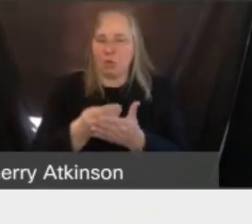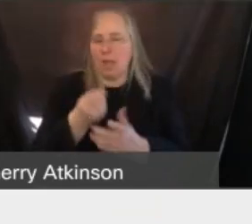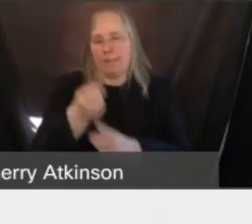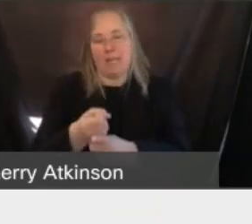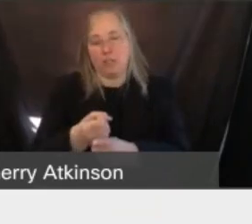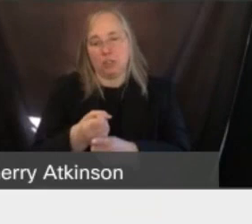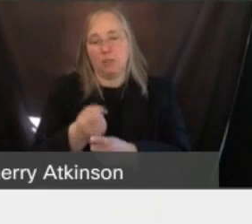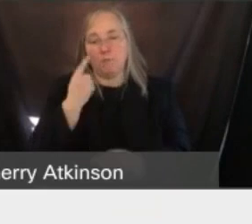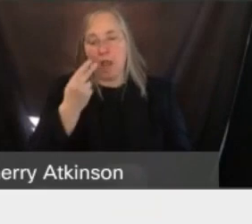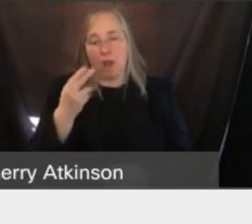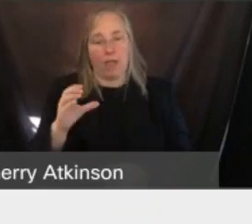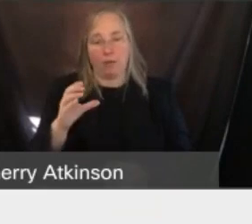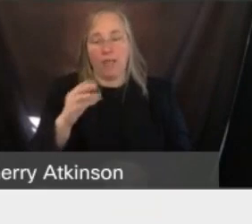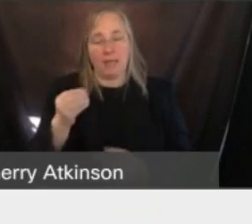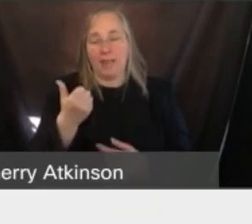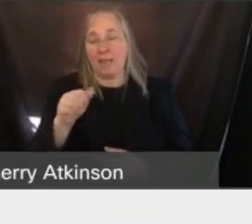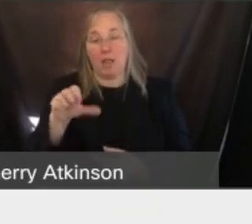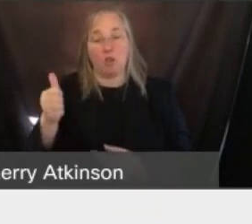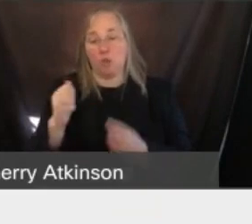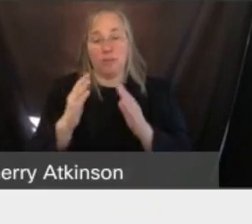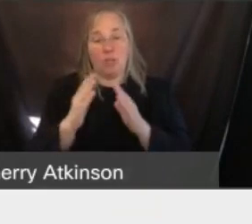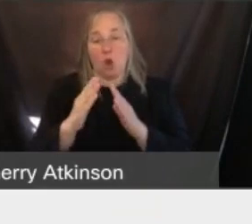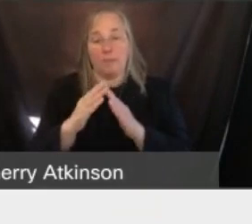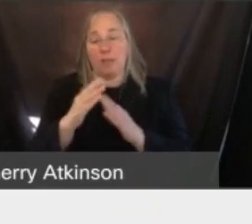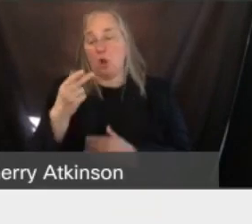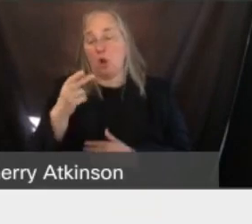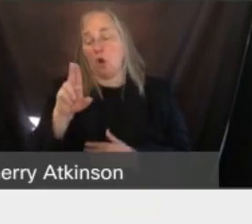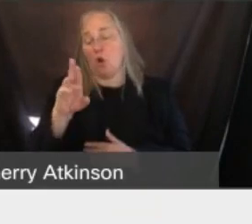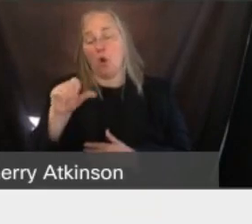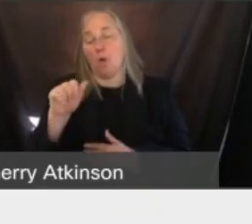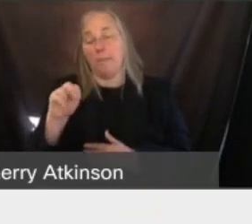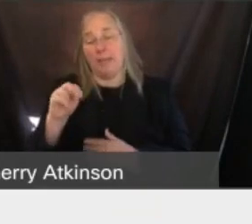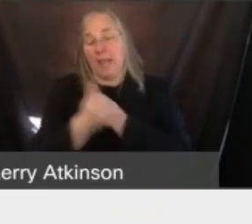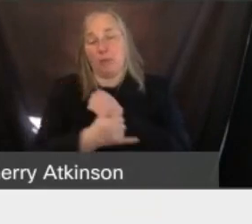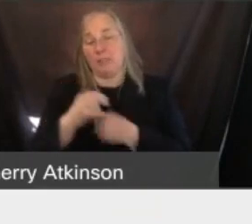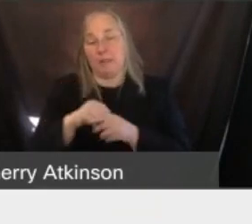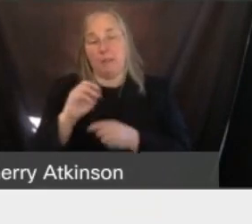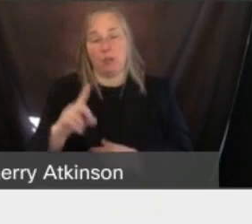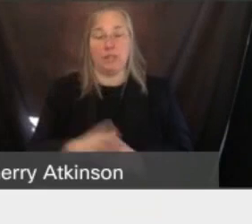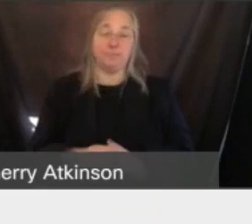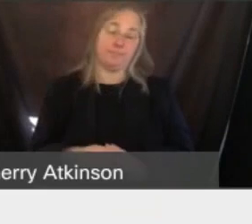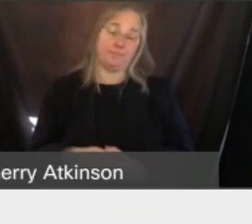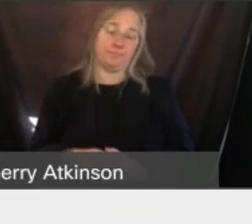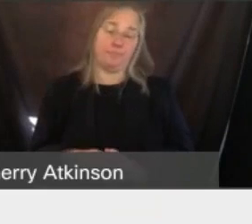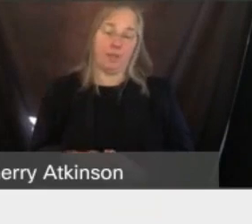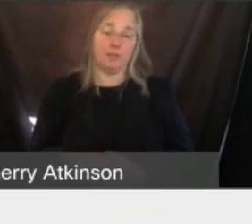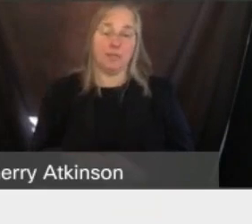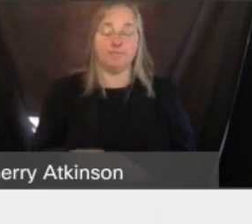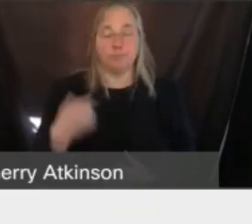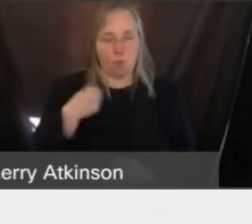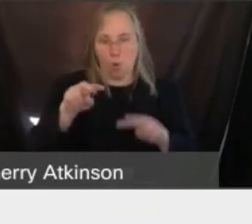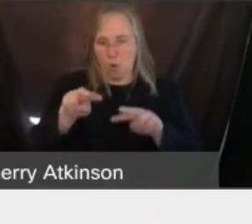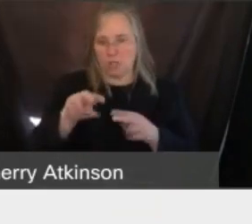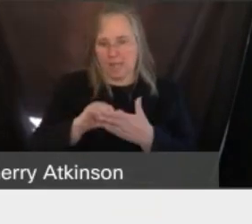implications for Howard County and the other urban counties in Maryland. True. Yeah, great. We're watching that. We're watching that